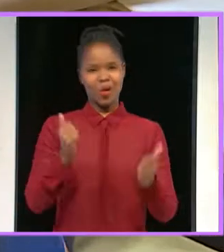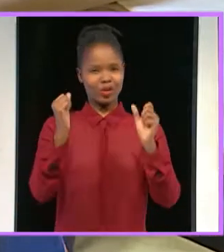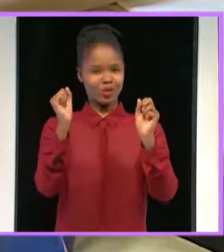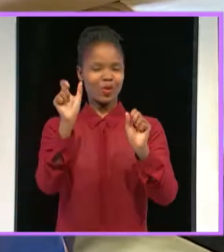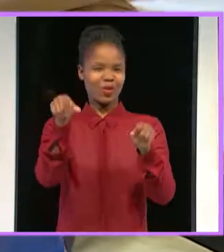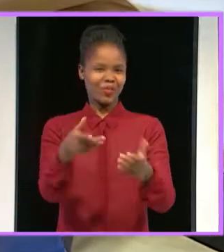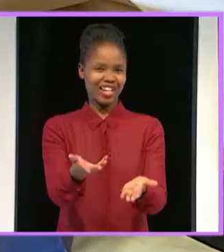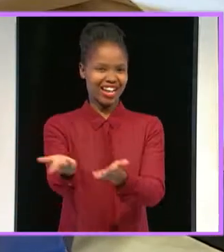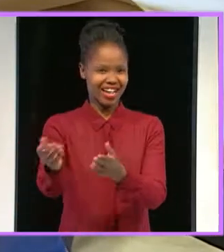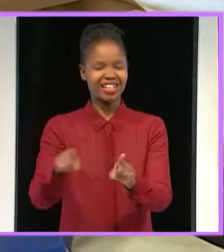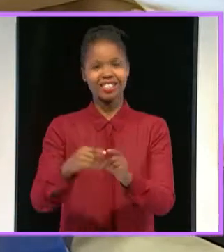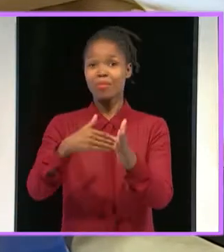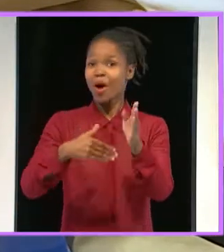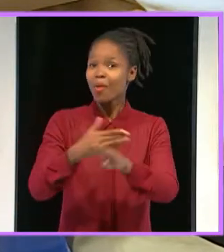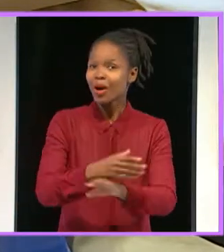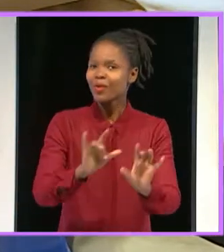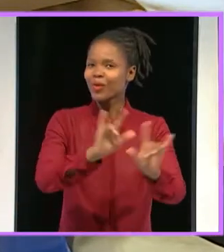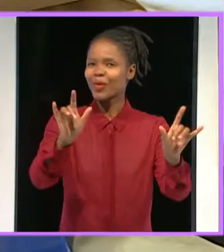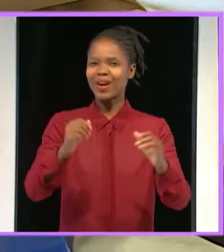Mongezi Mapena, and this is Beyond Boundaries.